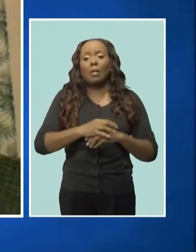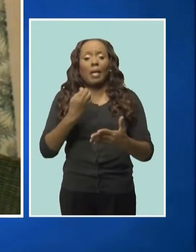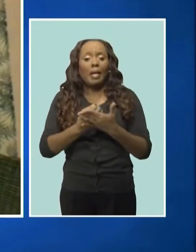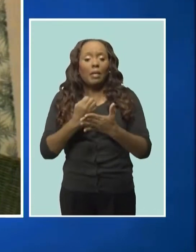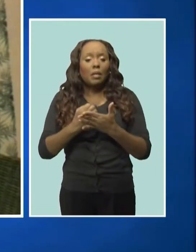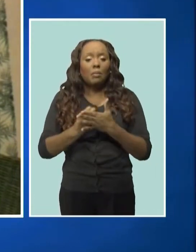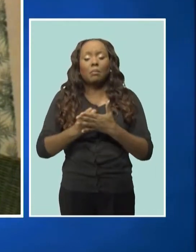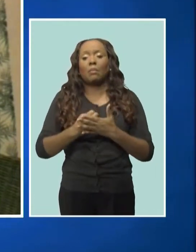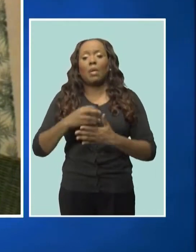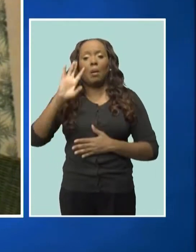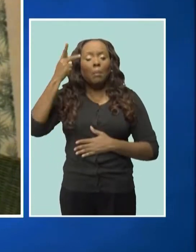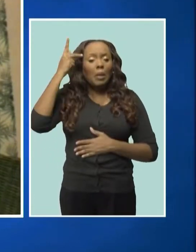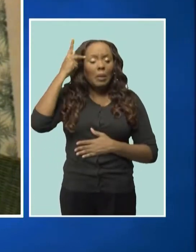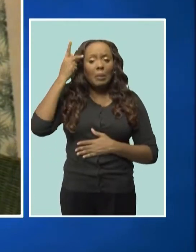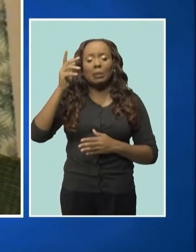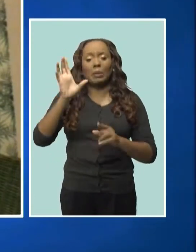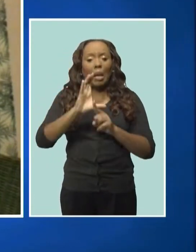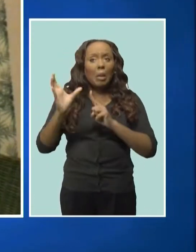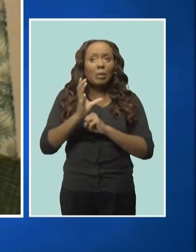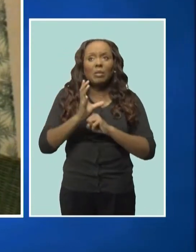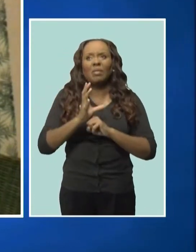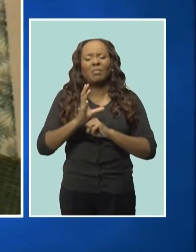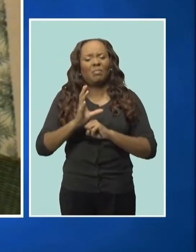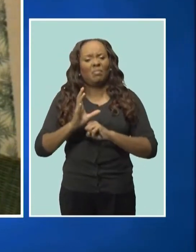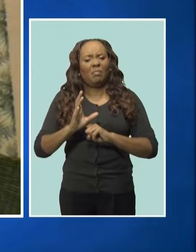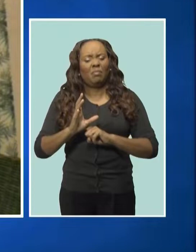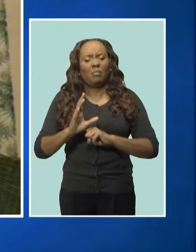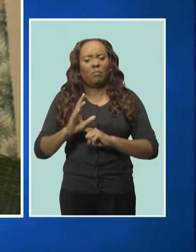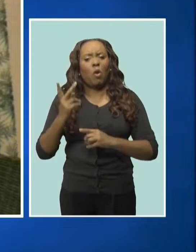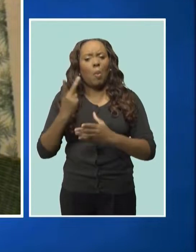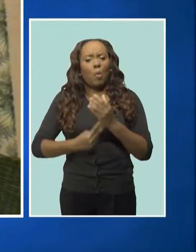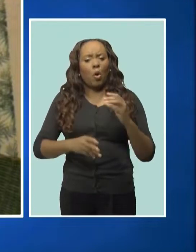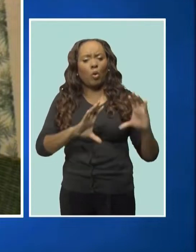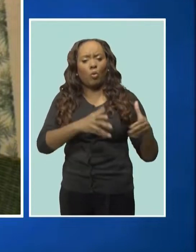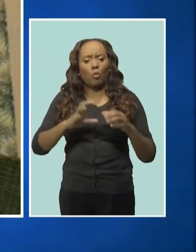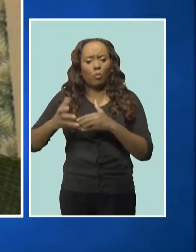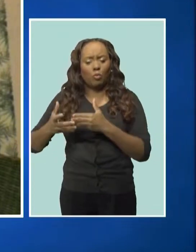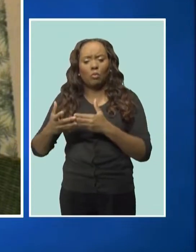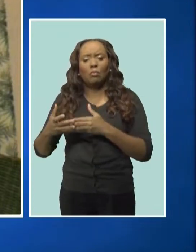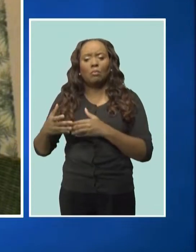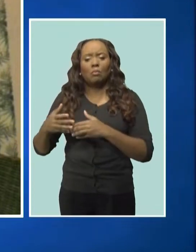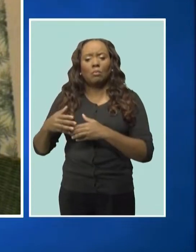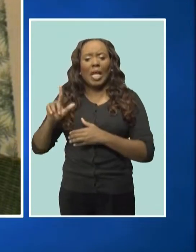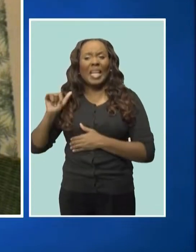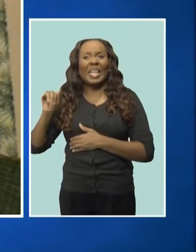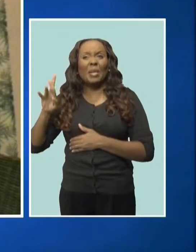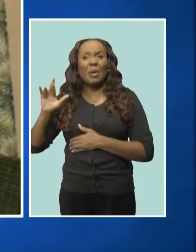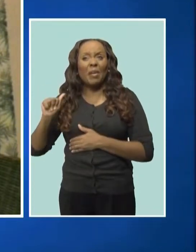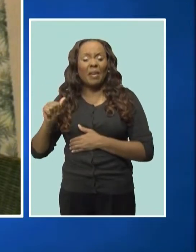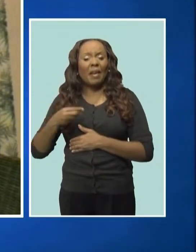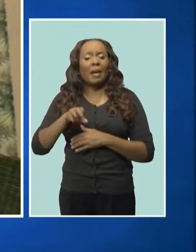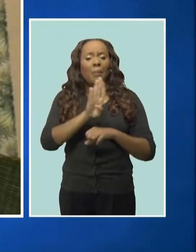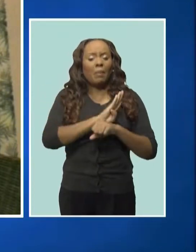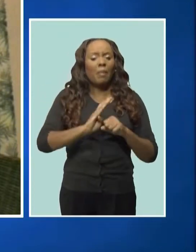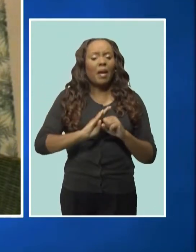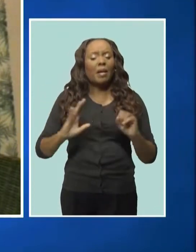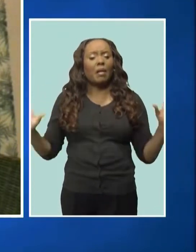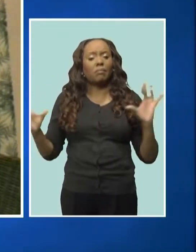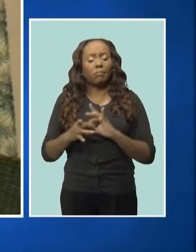political, and of course culture, particularly focusing on culture and tourism. So here, as you